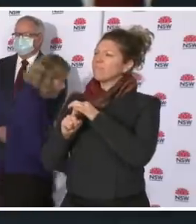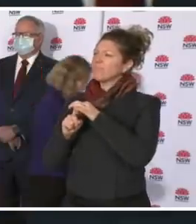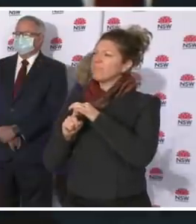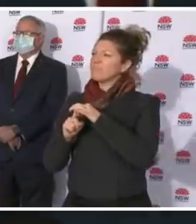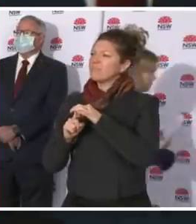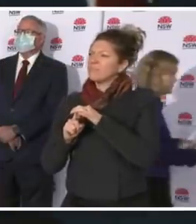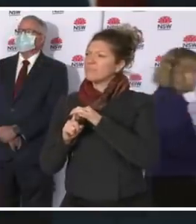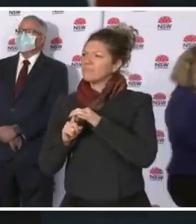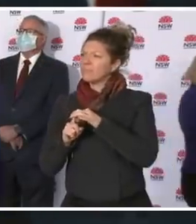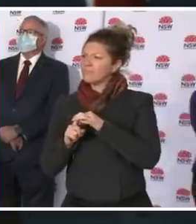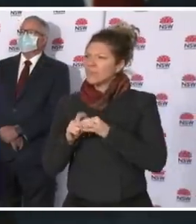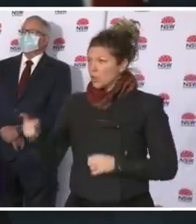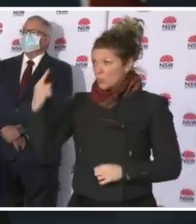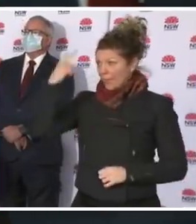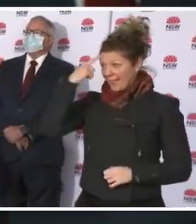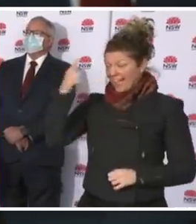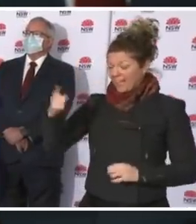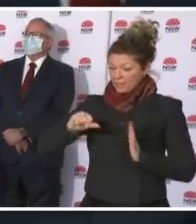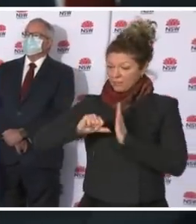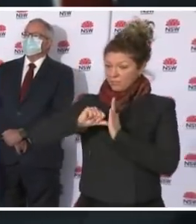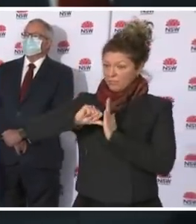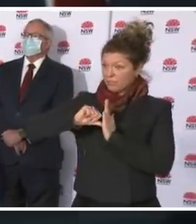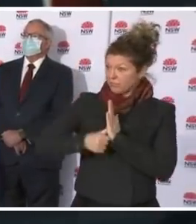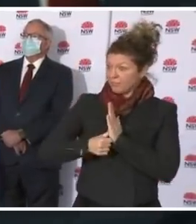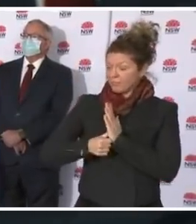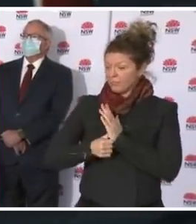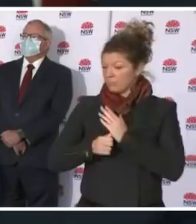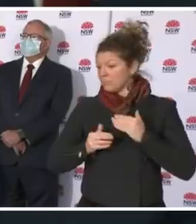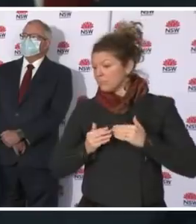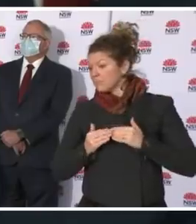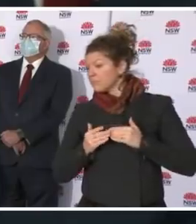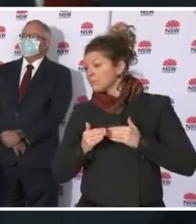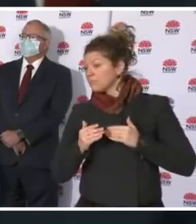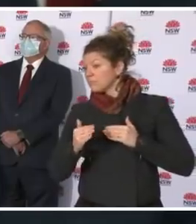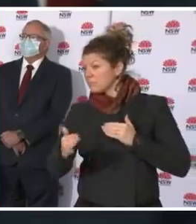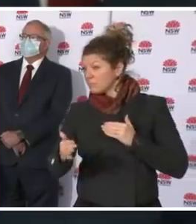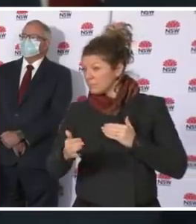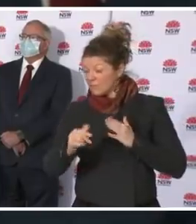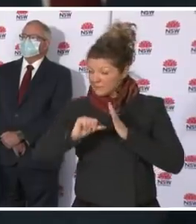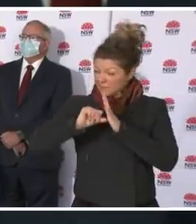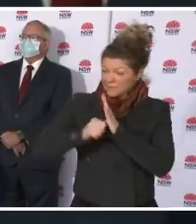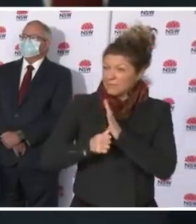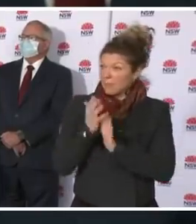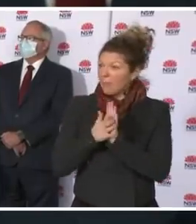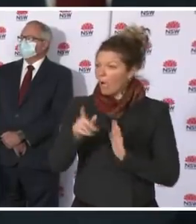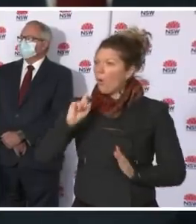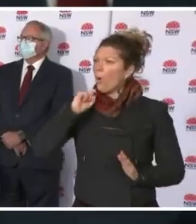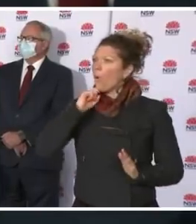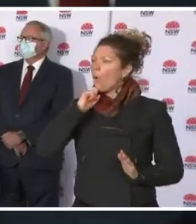will do the trip, will do enough to get us out of lockdown over the next month or